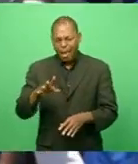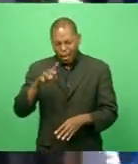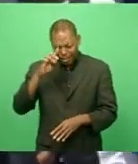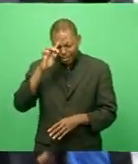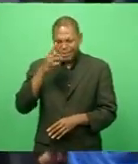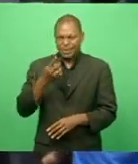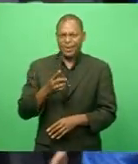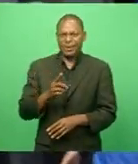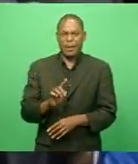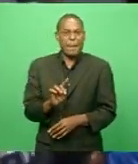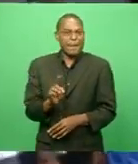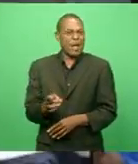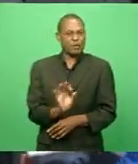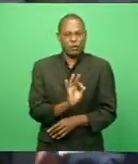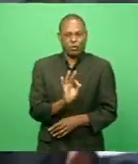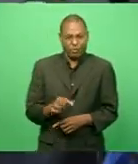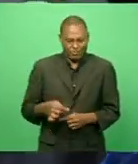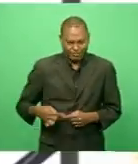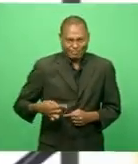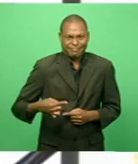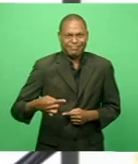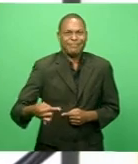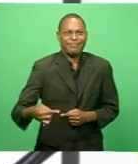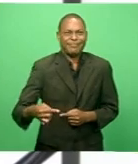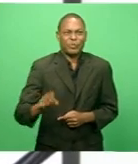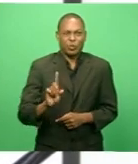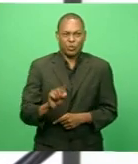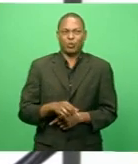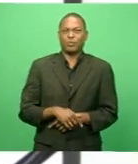are not consistently implemented in schools.